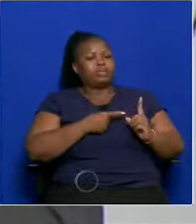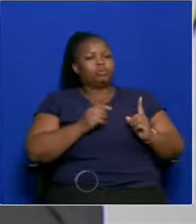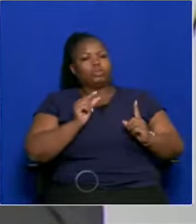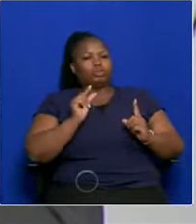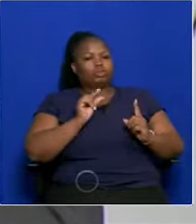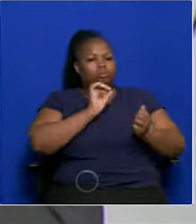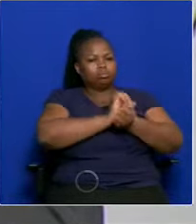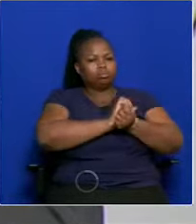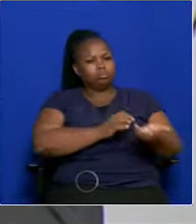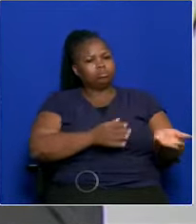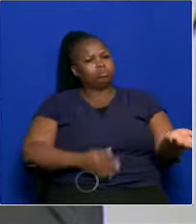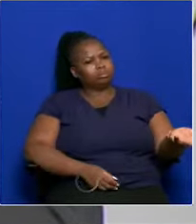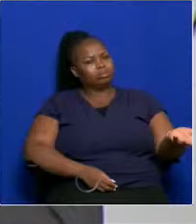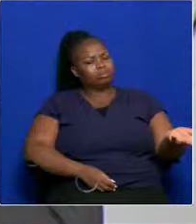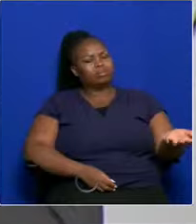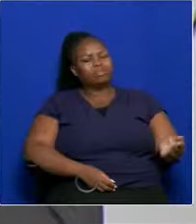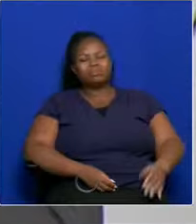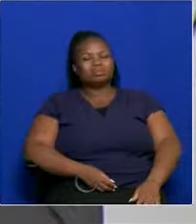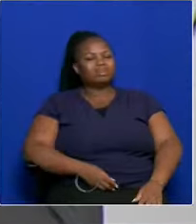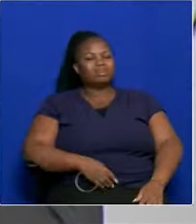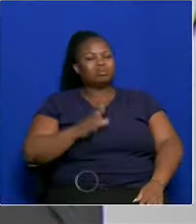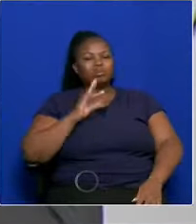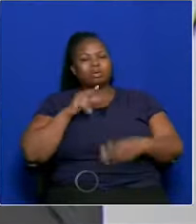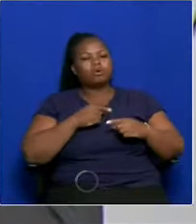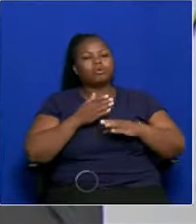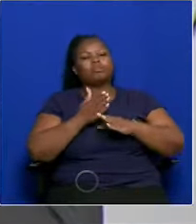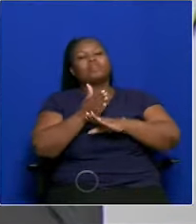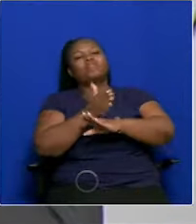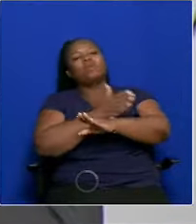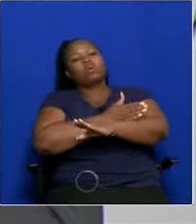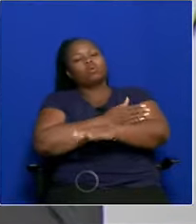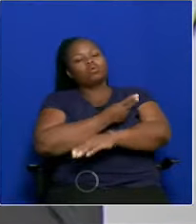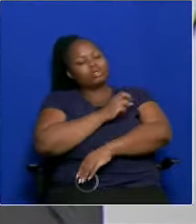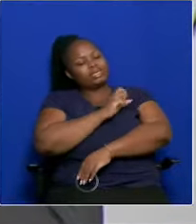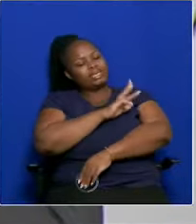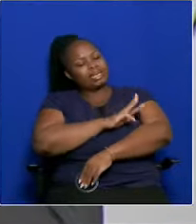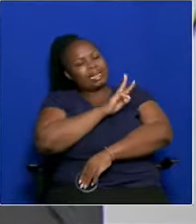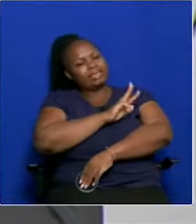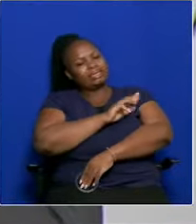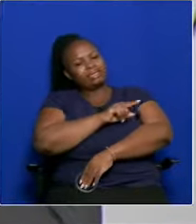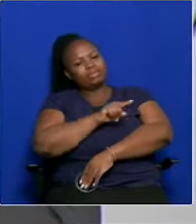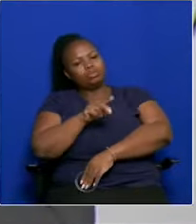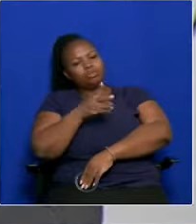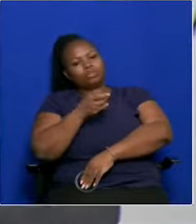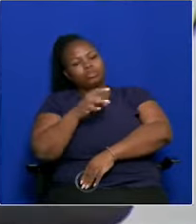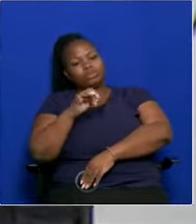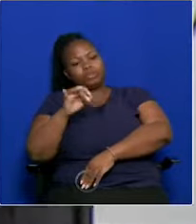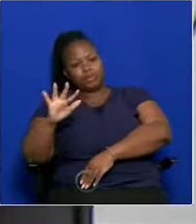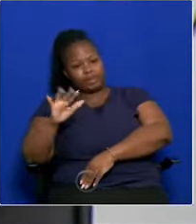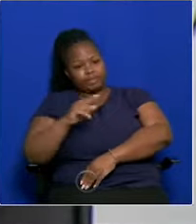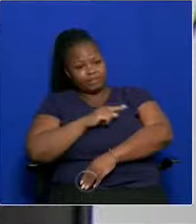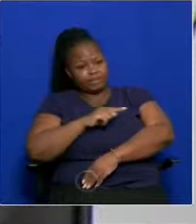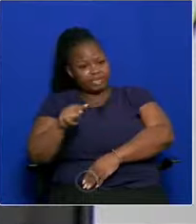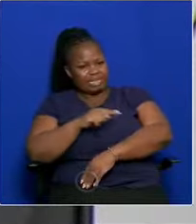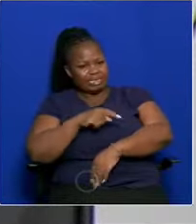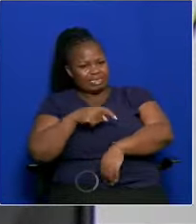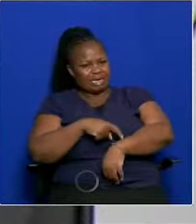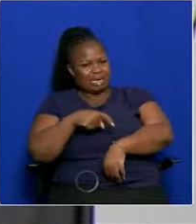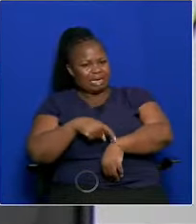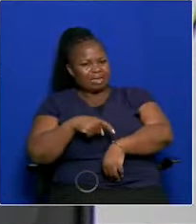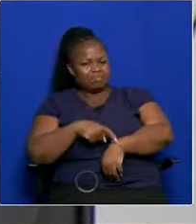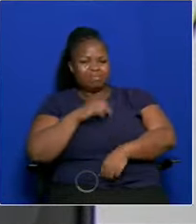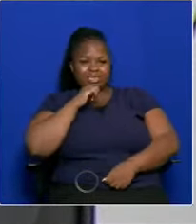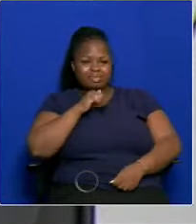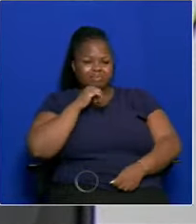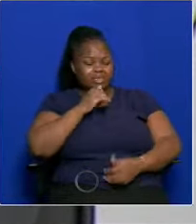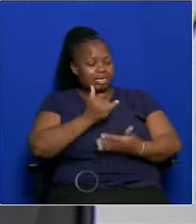just mean between 2019 and basically 2025, and no matter how frequently you chatted, no